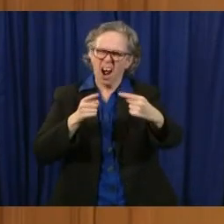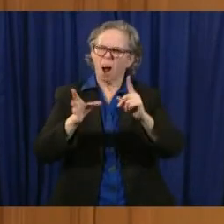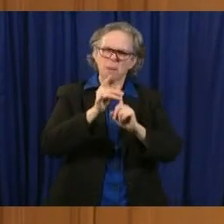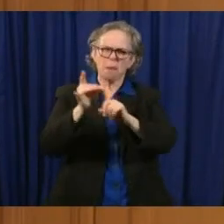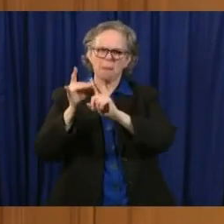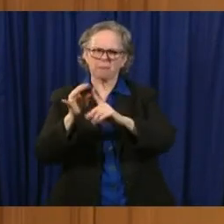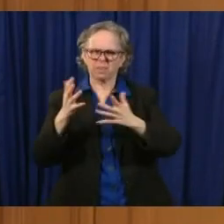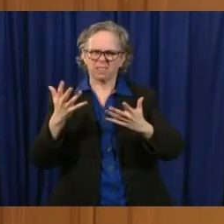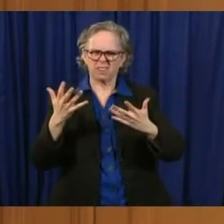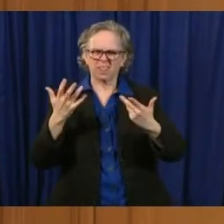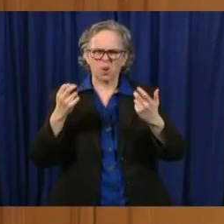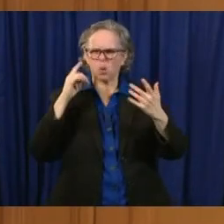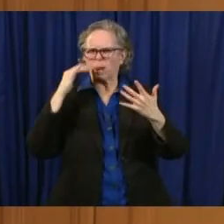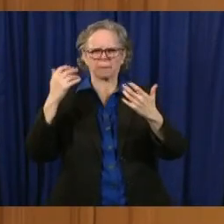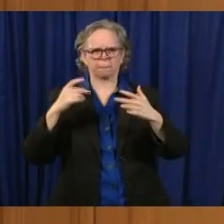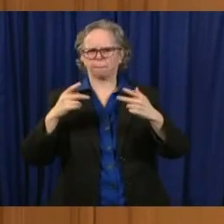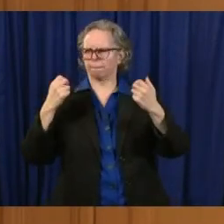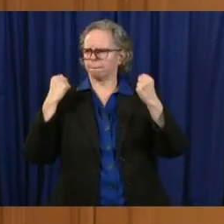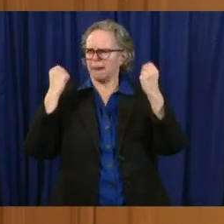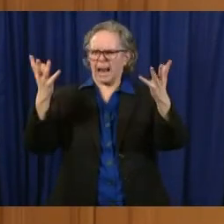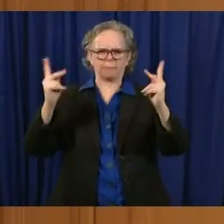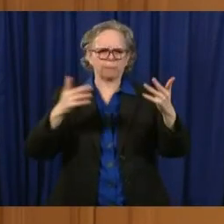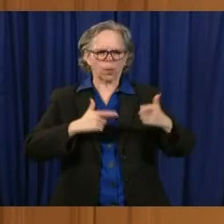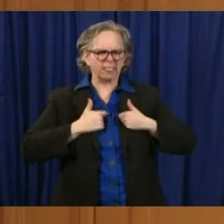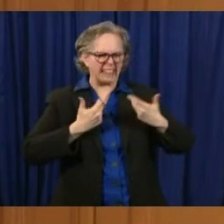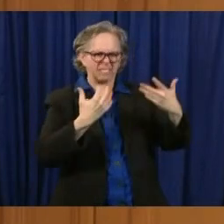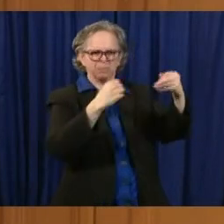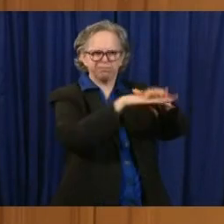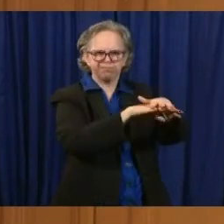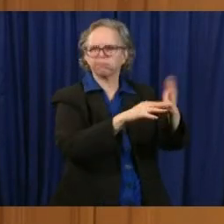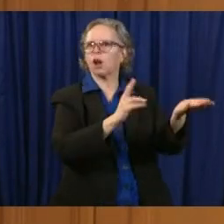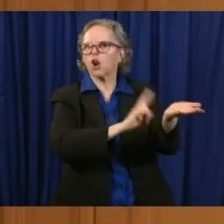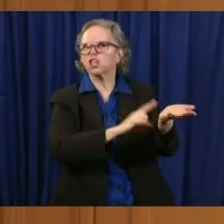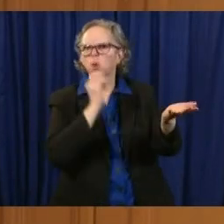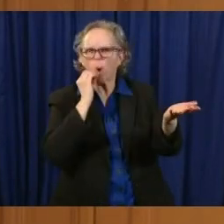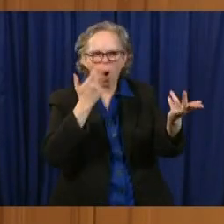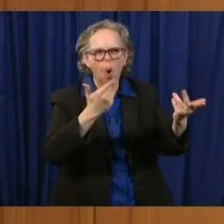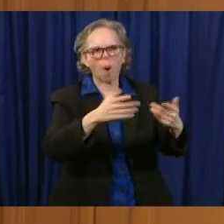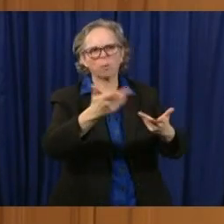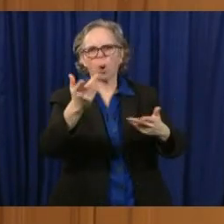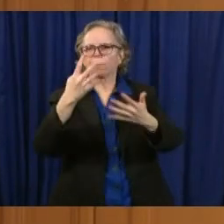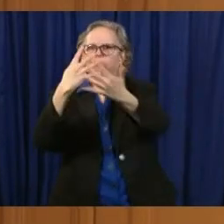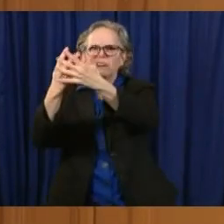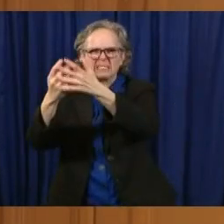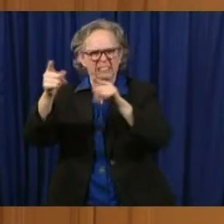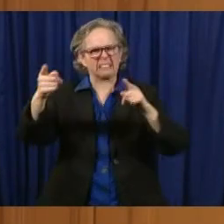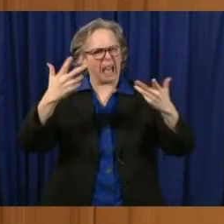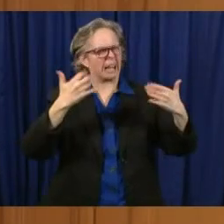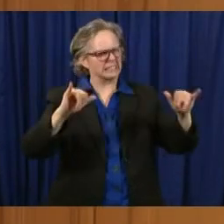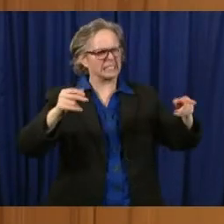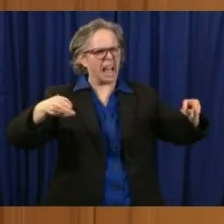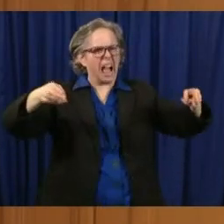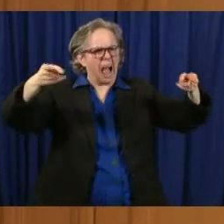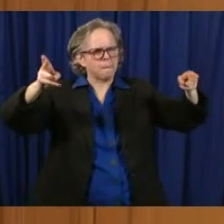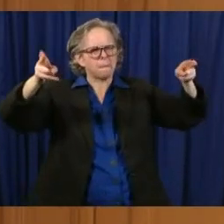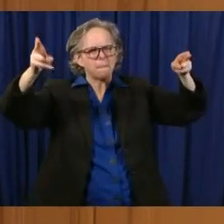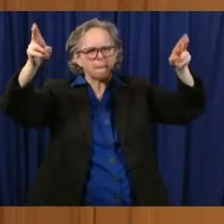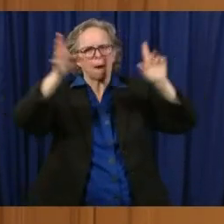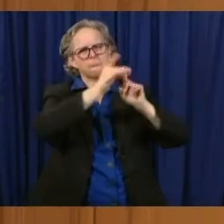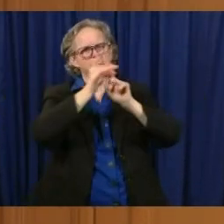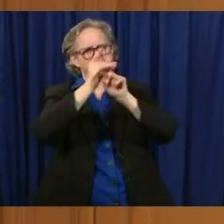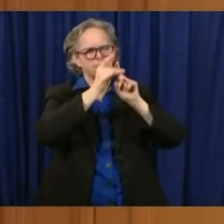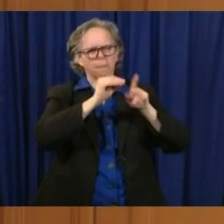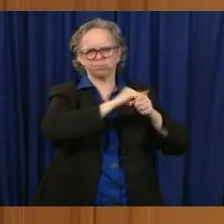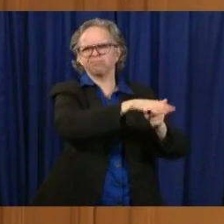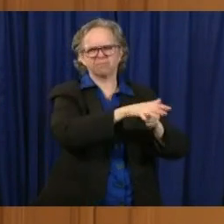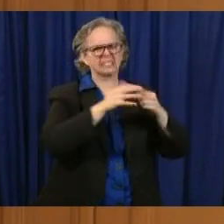are the settings like nursing homes, like prisons, in places where people live in certain communities in more